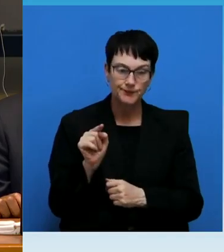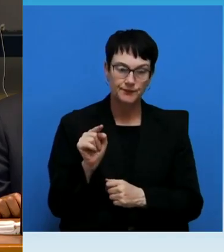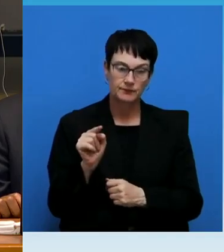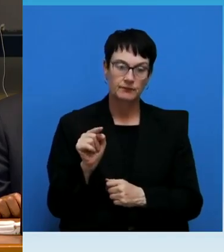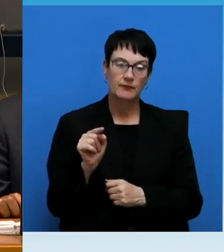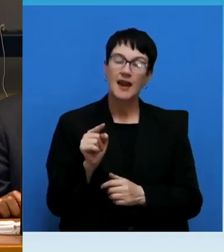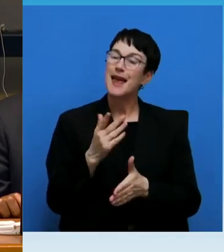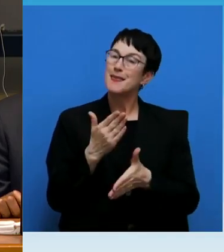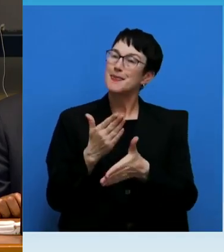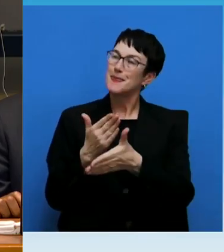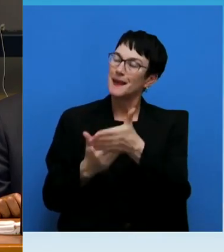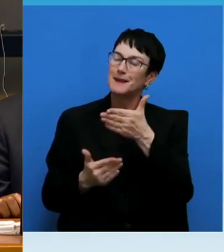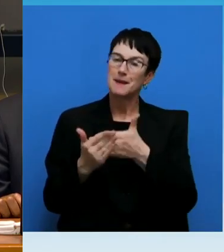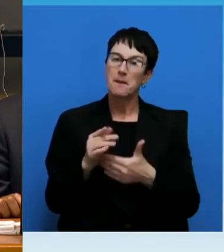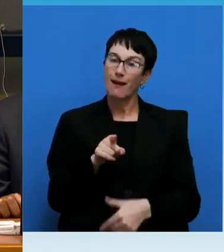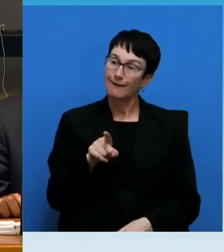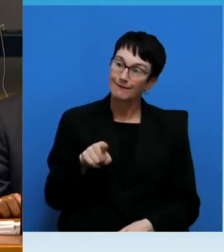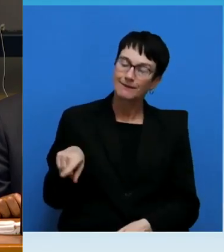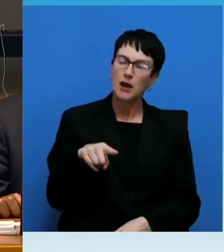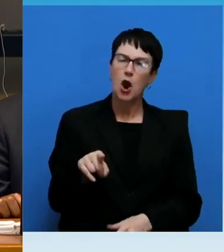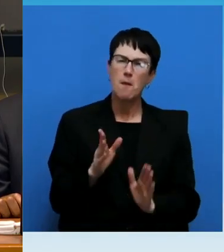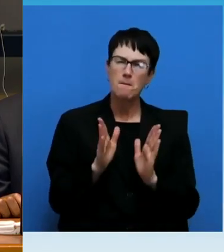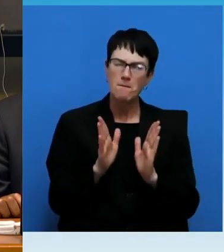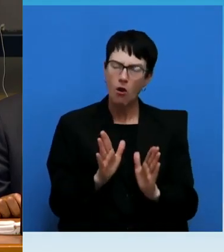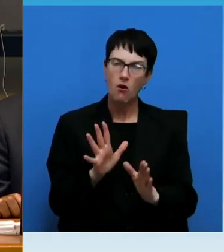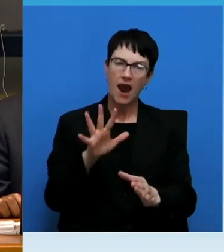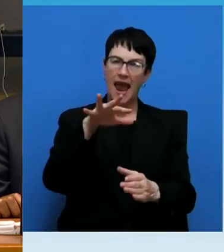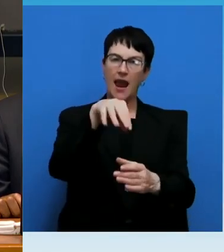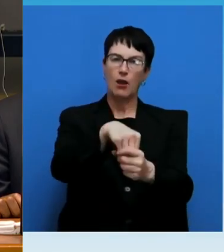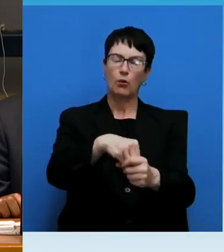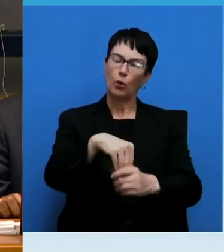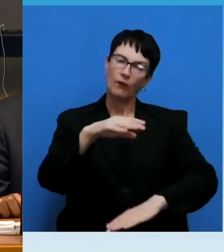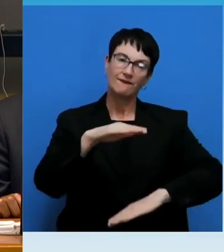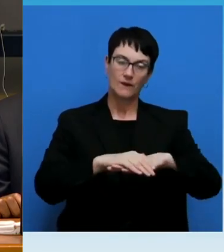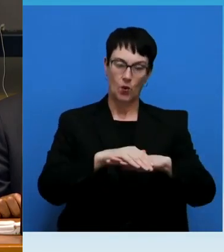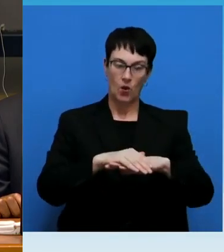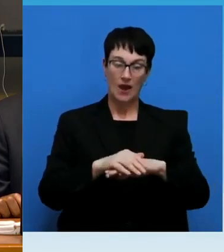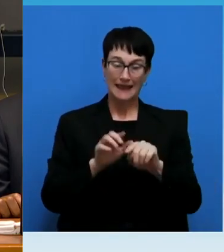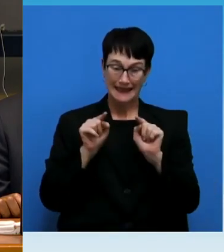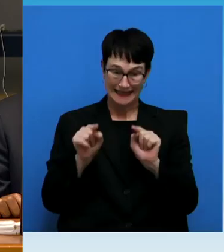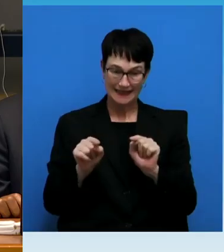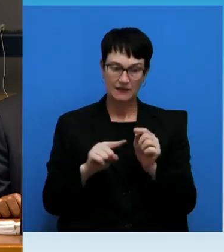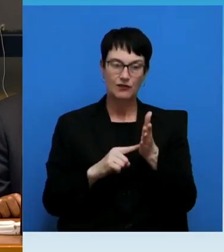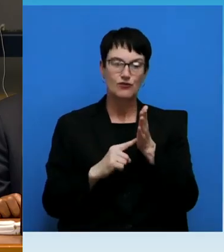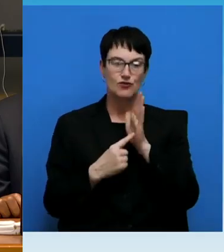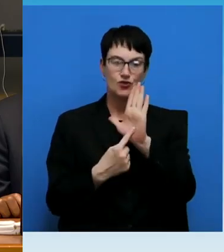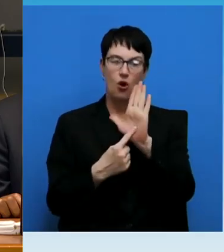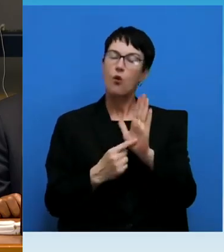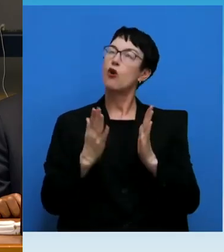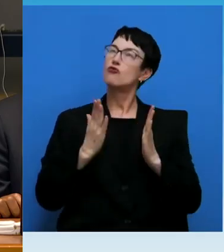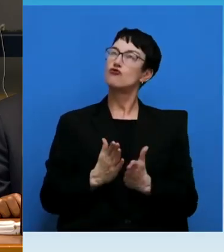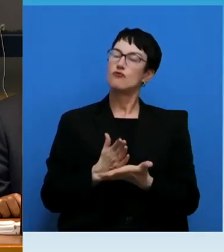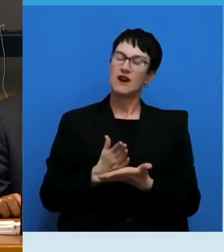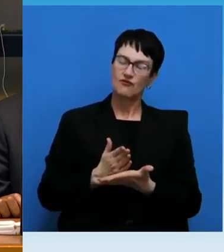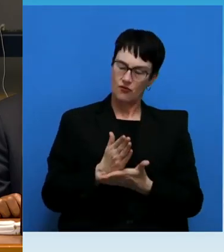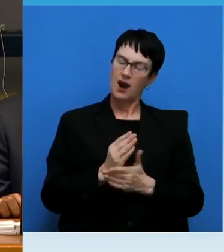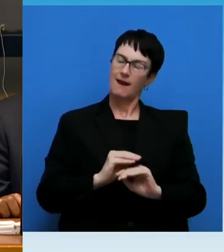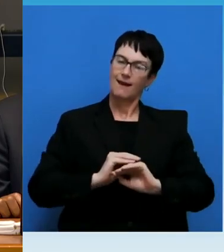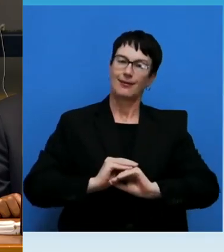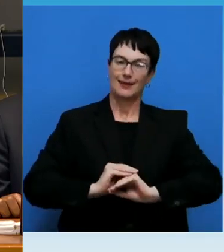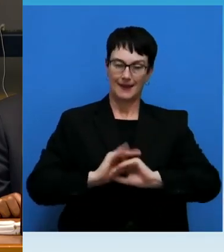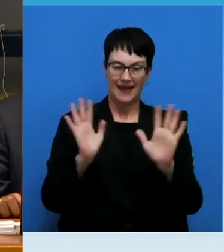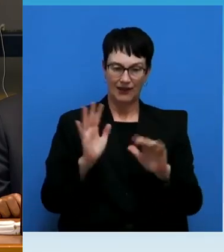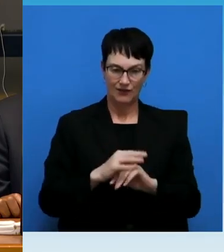is fundamental to the achieving of the Sustainable Development Goal and the Global Population and Development Agenda,